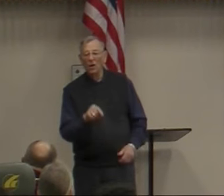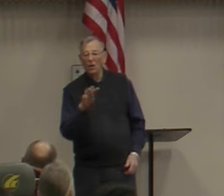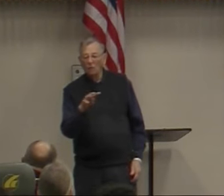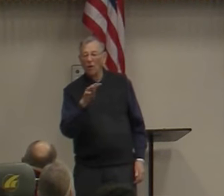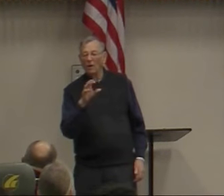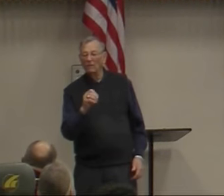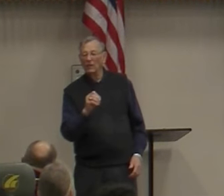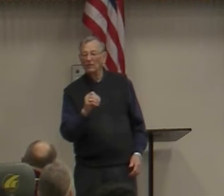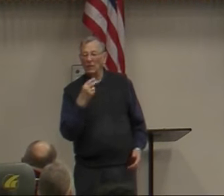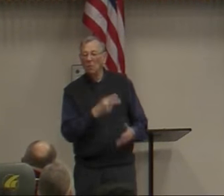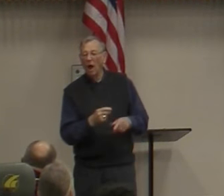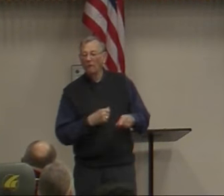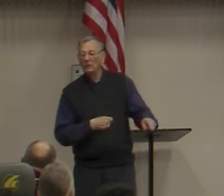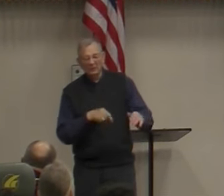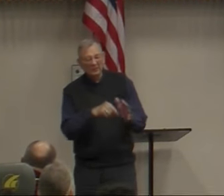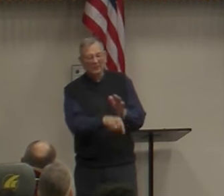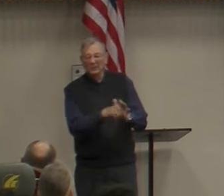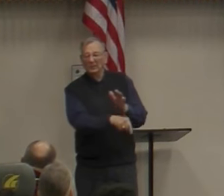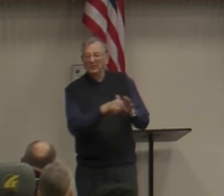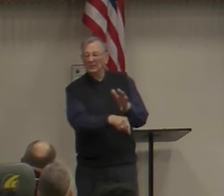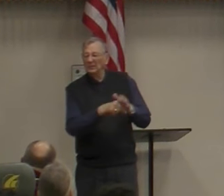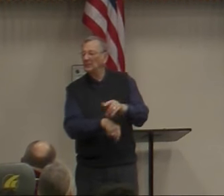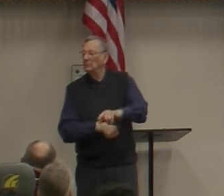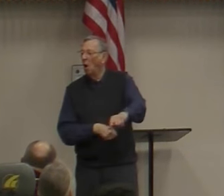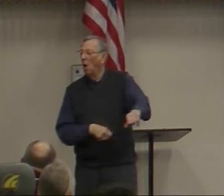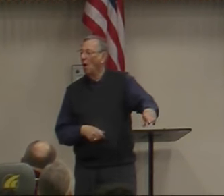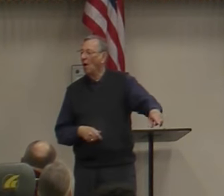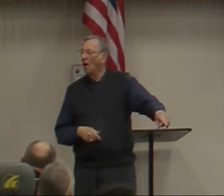Baal there.